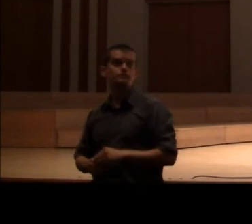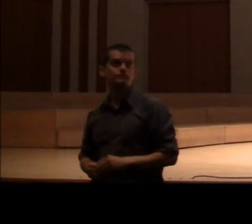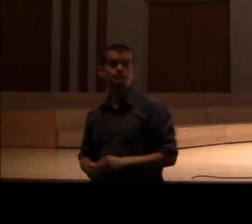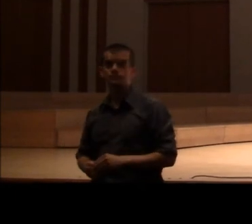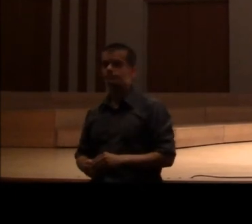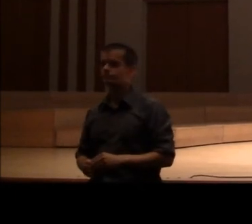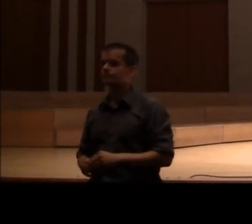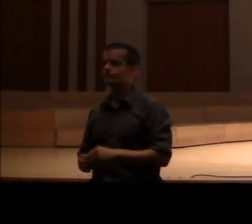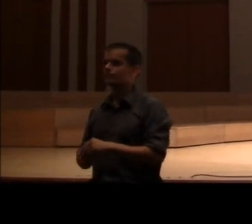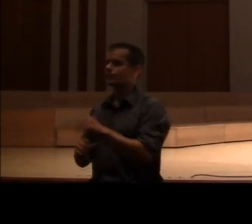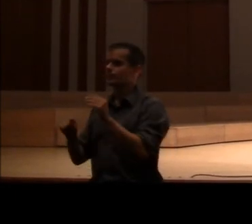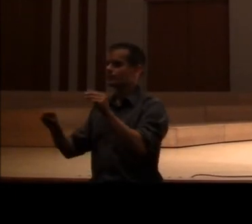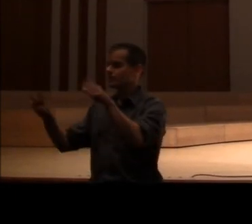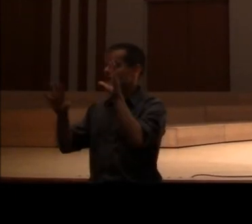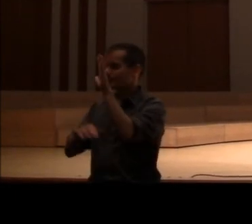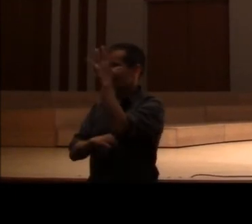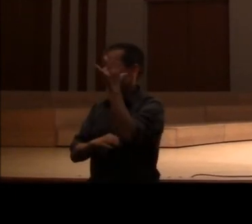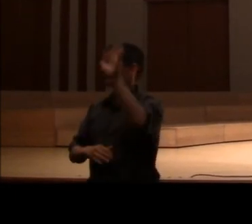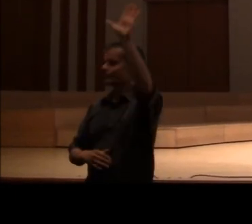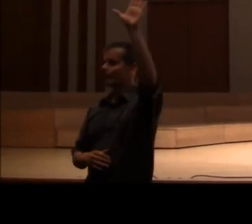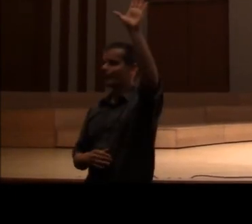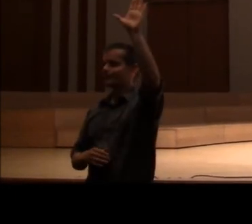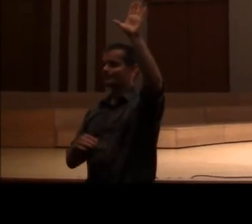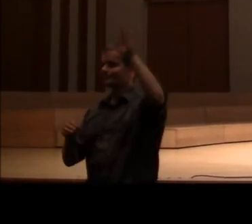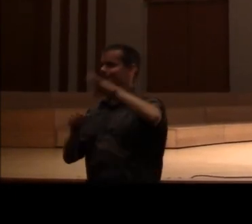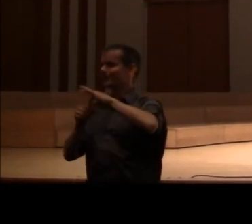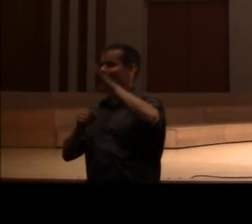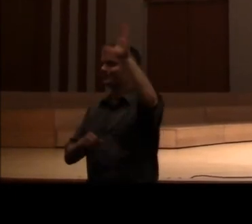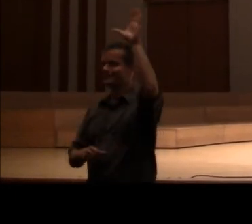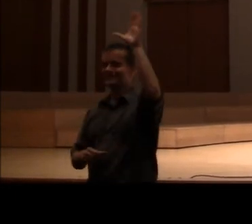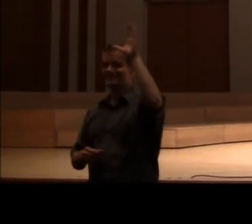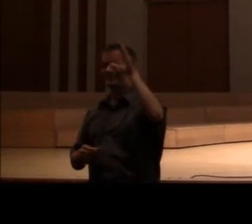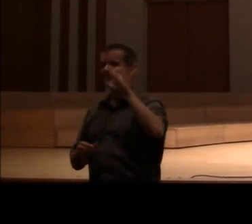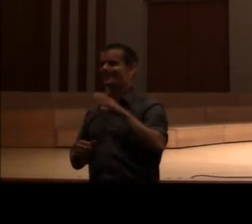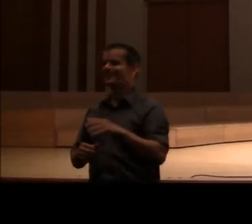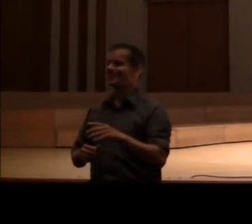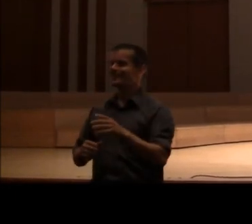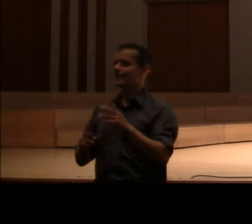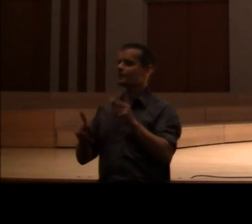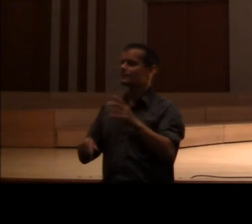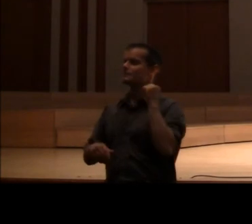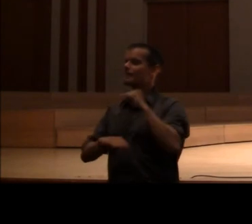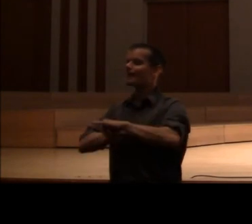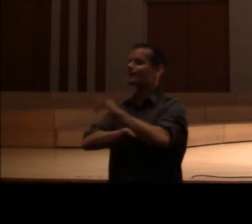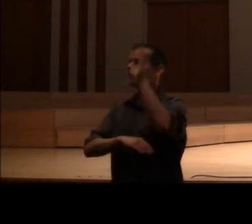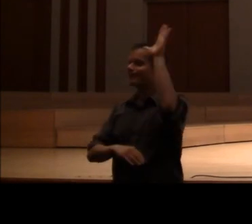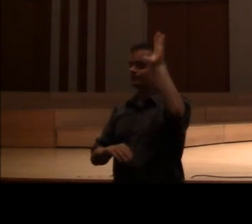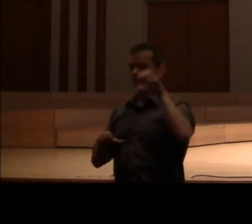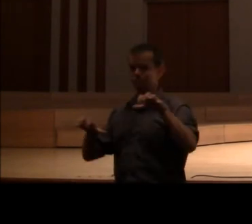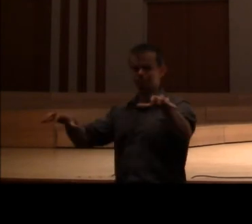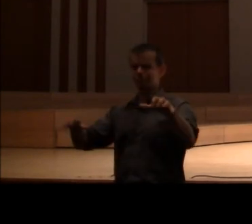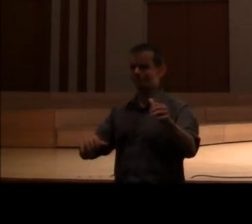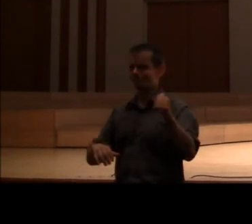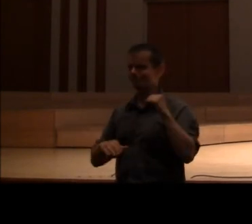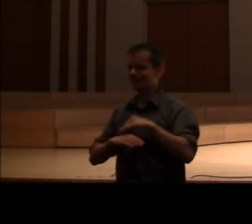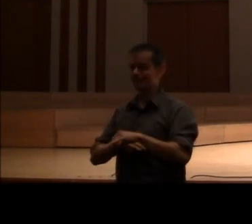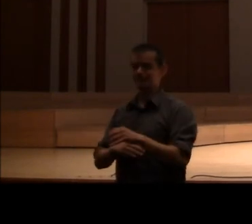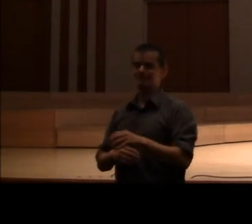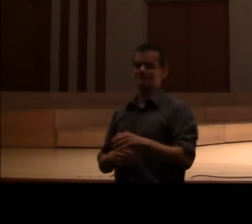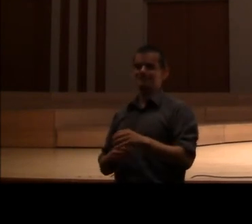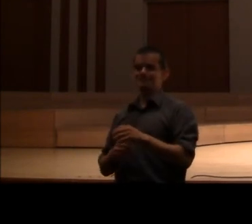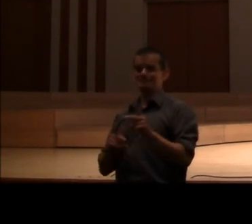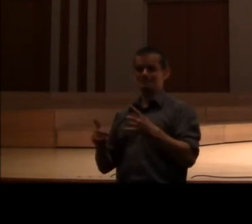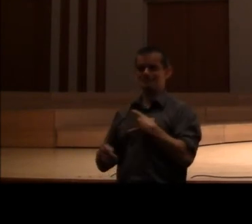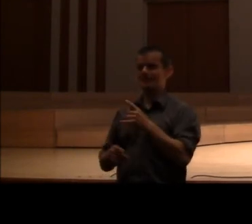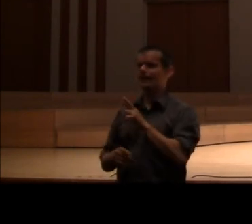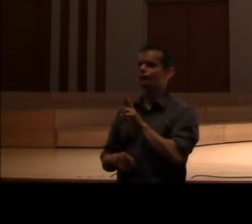Okay, raise your hand for enchanted forest. Seeing some raised hands from someone's backyard. Wow, we have some people who like